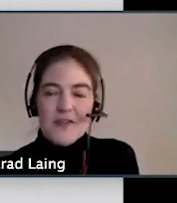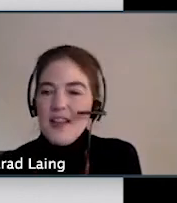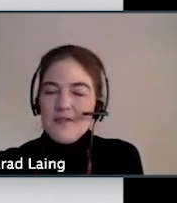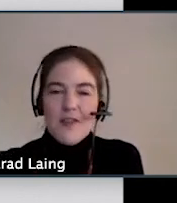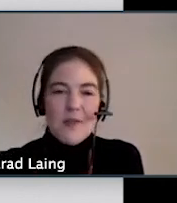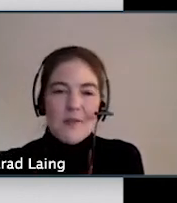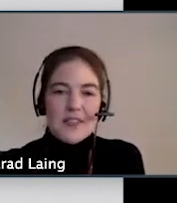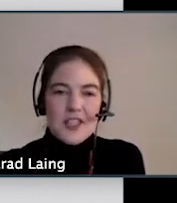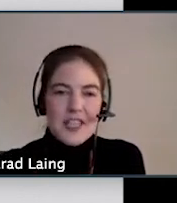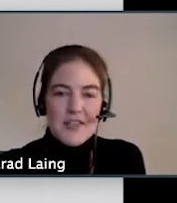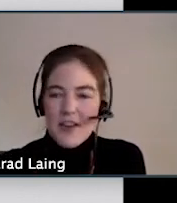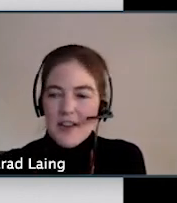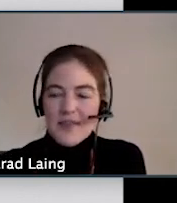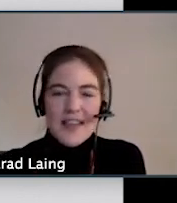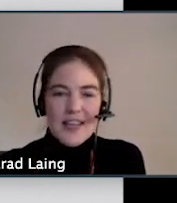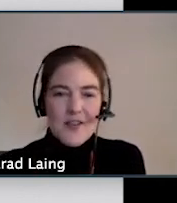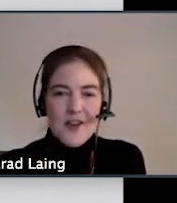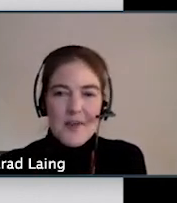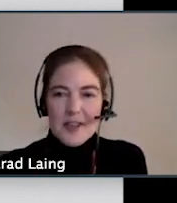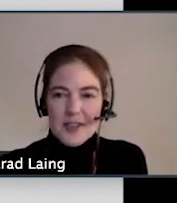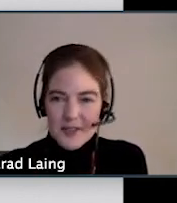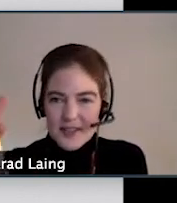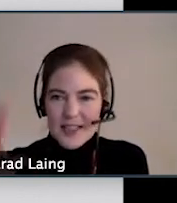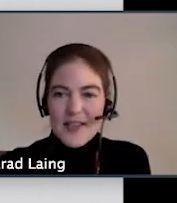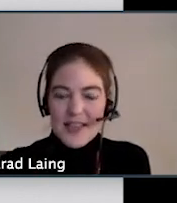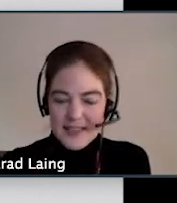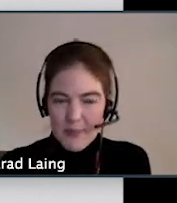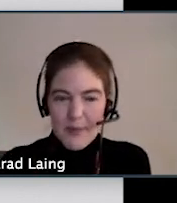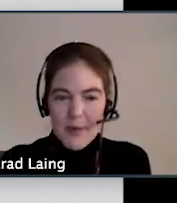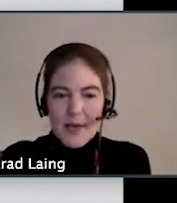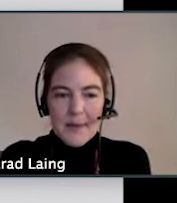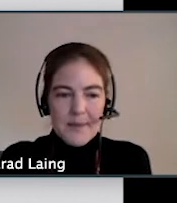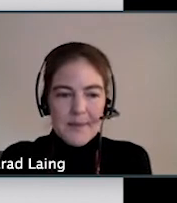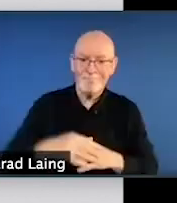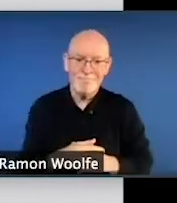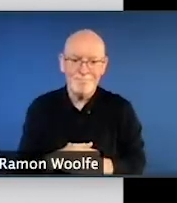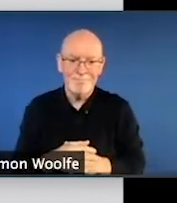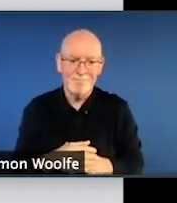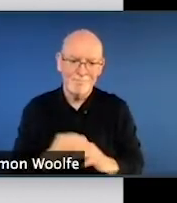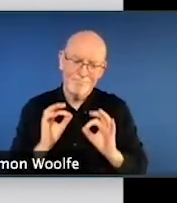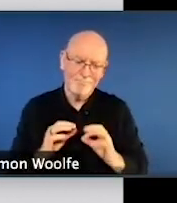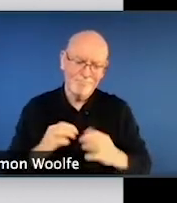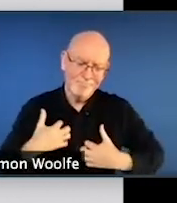now sign off from Geneva. Thank you very much. See you next time. Bye-bye.